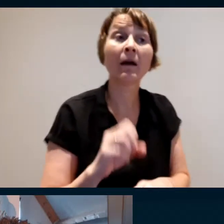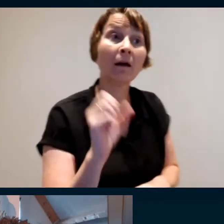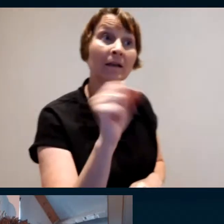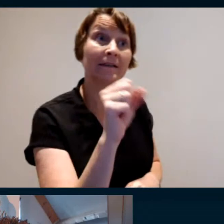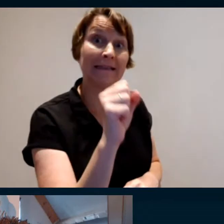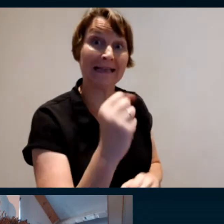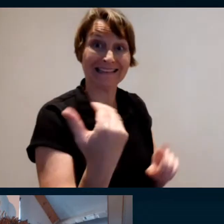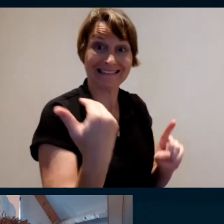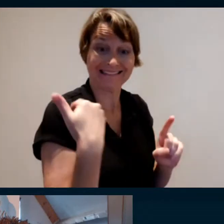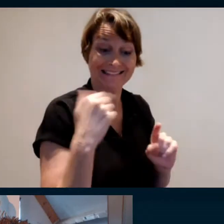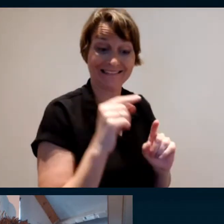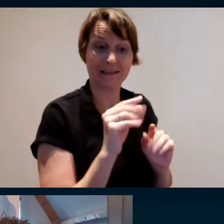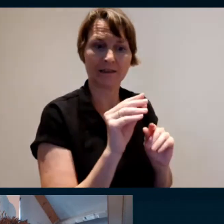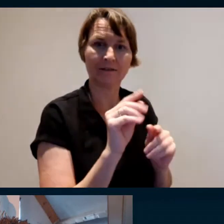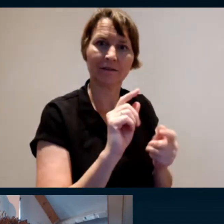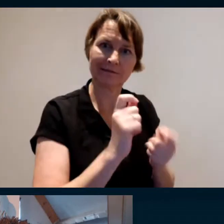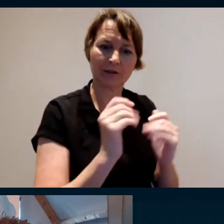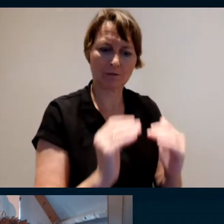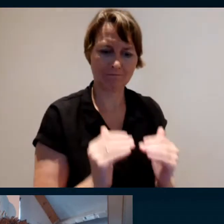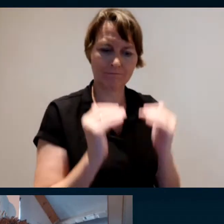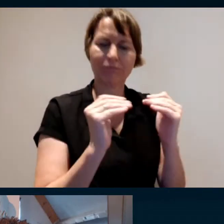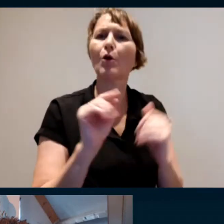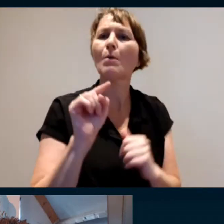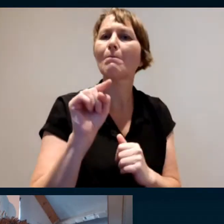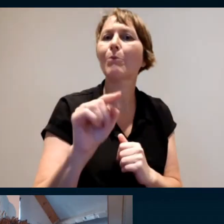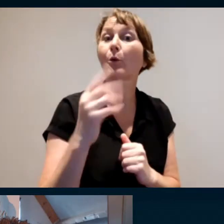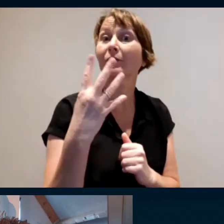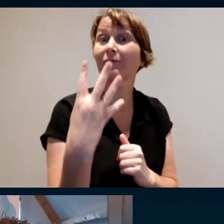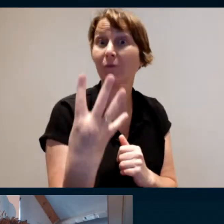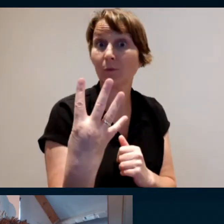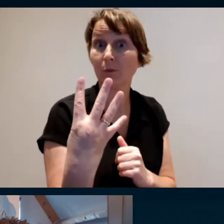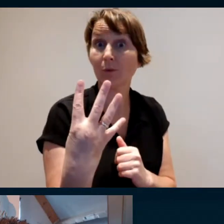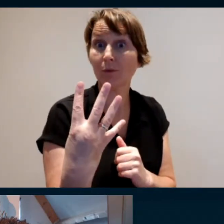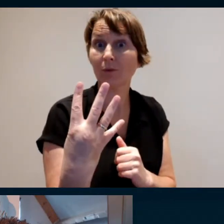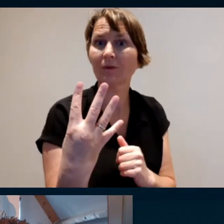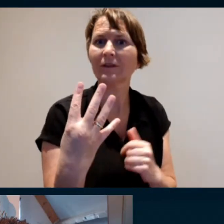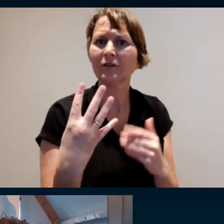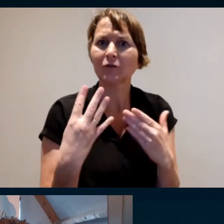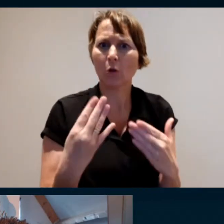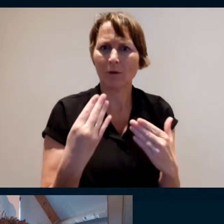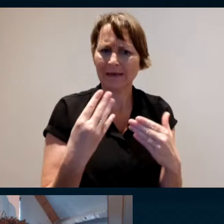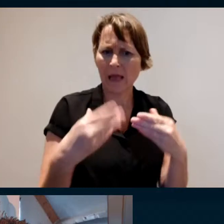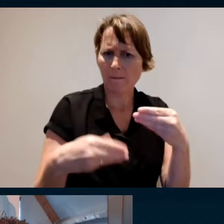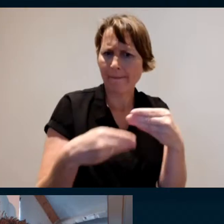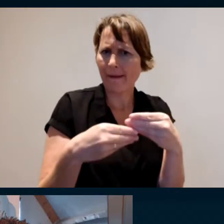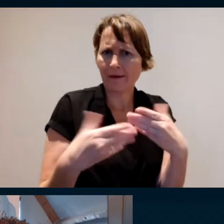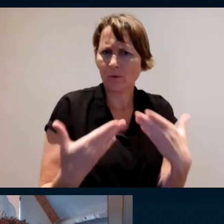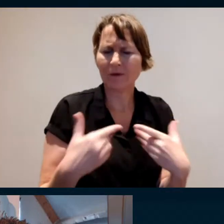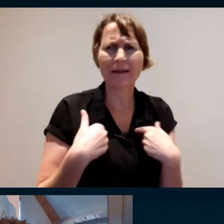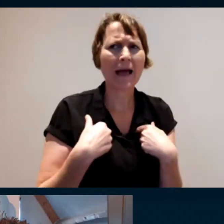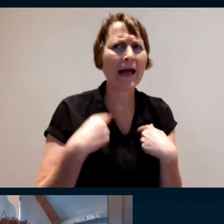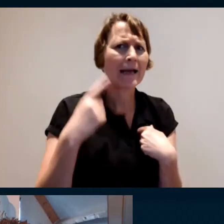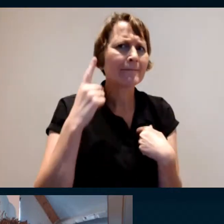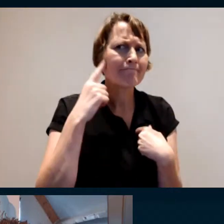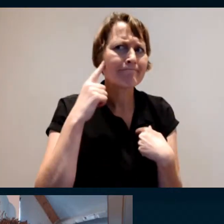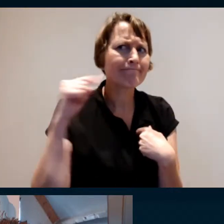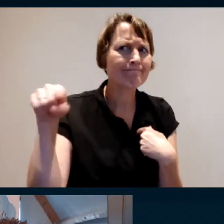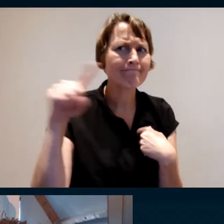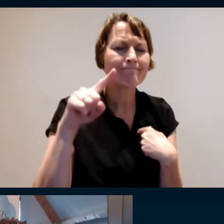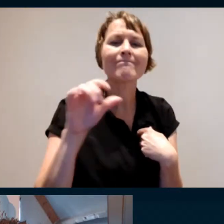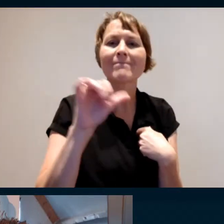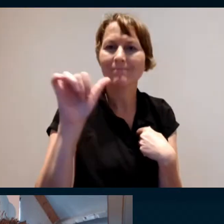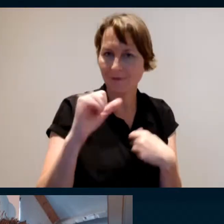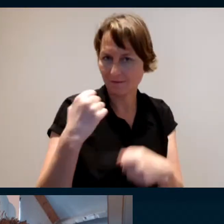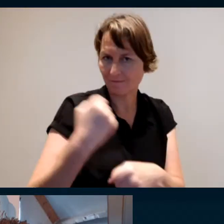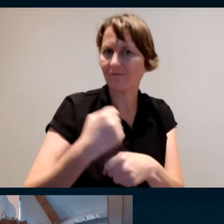0.4, so that's kind of the newest stuff. Some things that they are adding is so my understanding is like Azure Functions. They're building